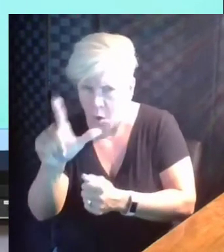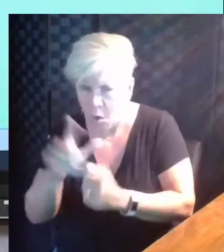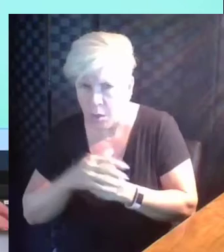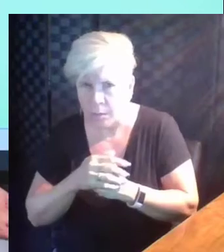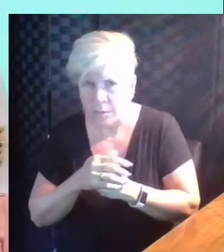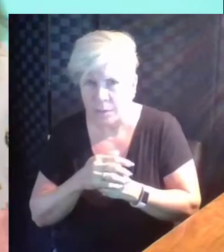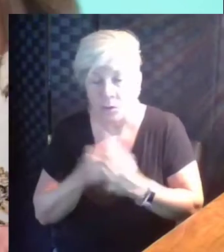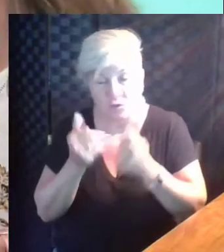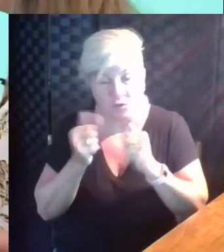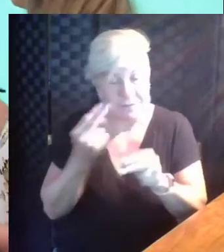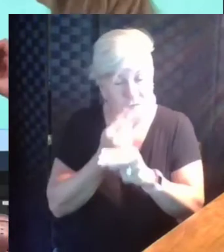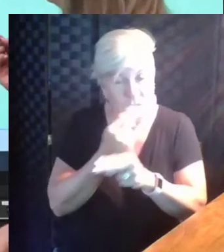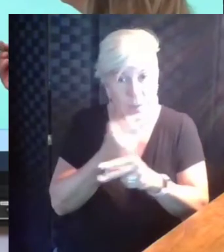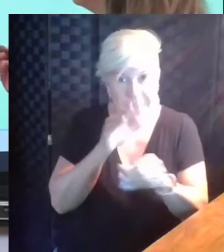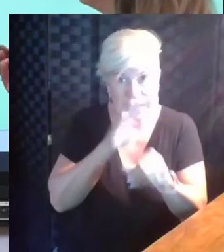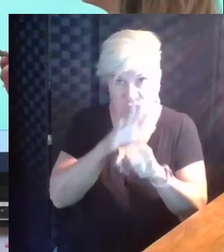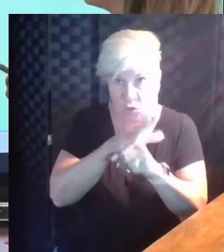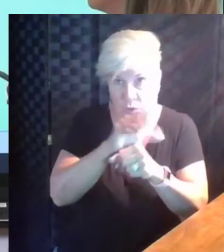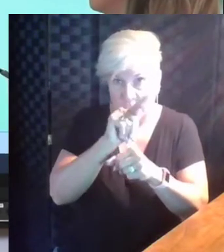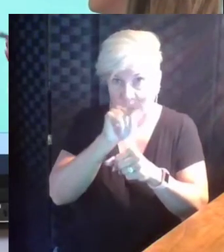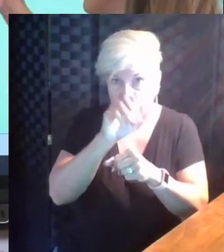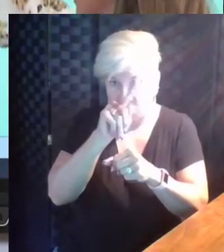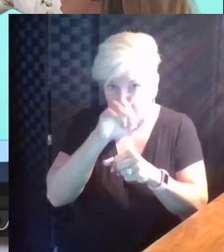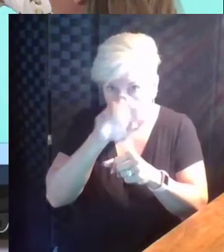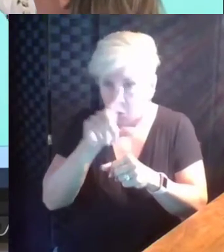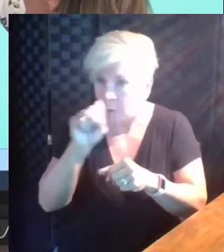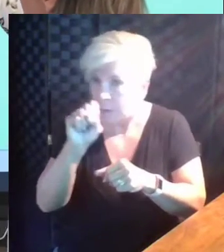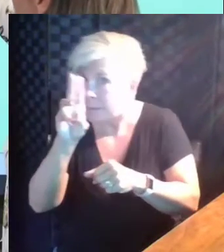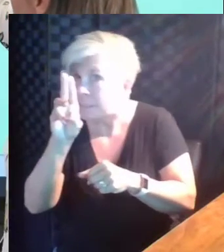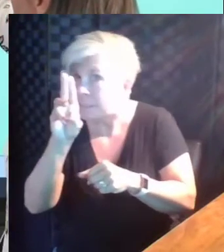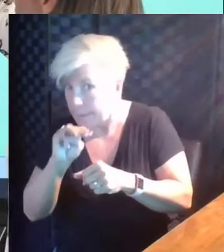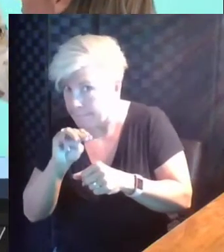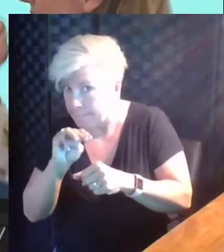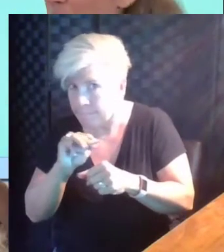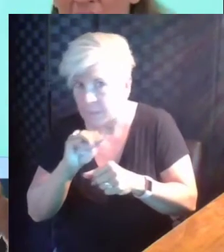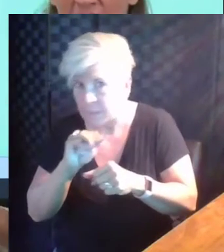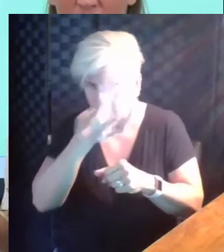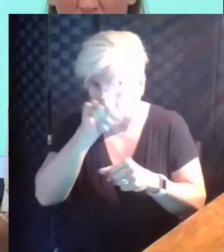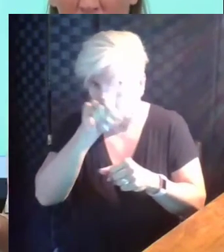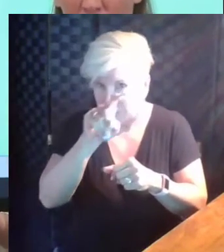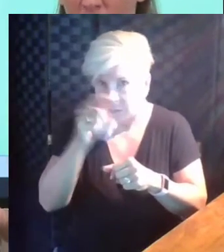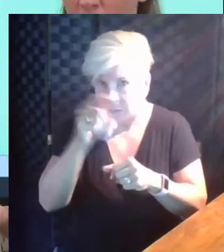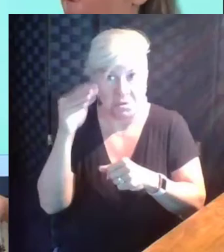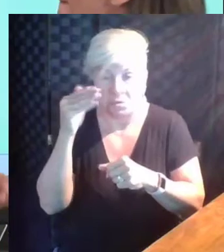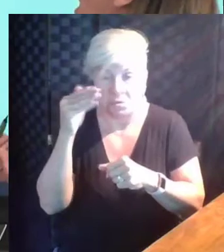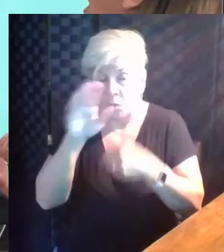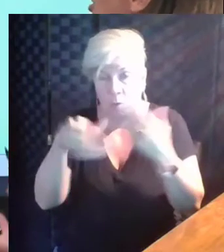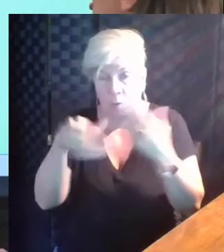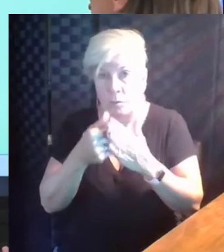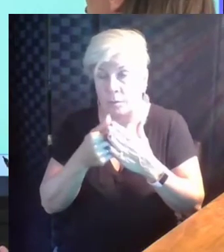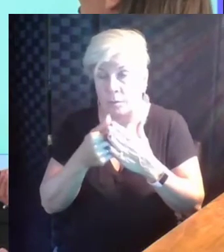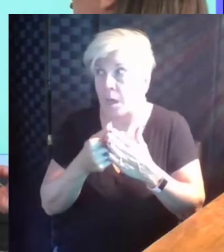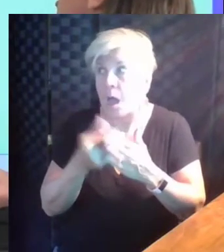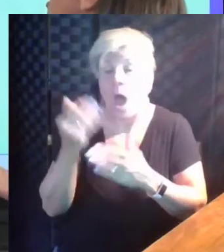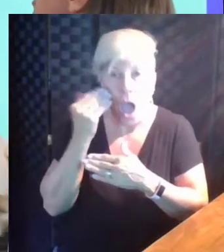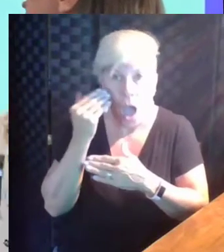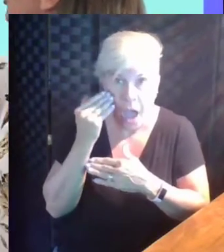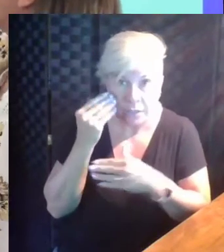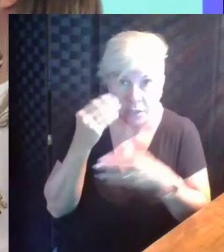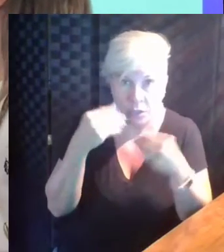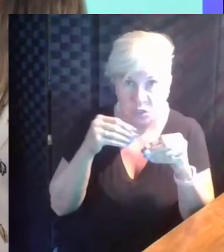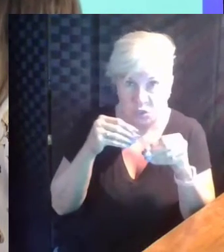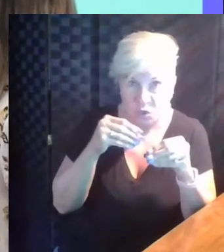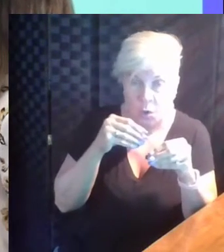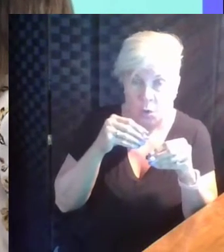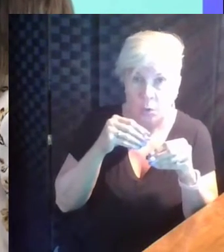out my sum or my total. So this, my whole, is the piece I don't know. I do know that he